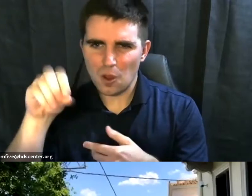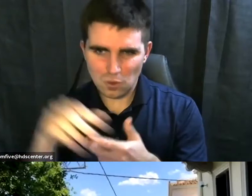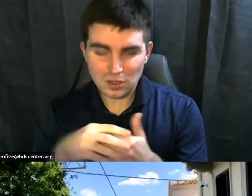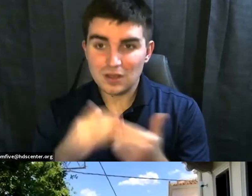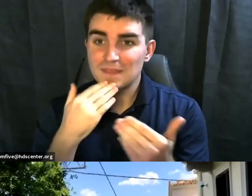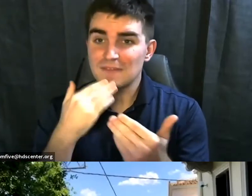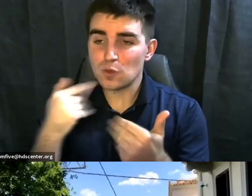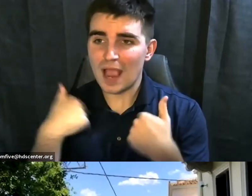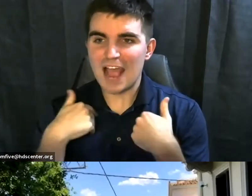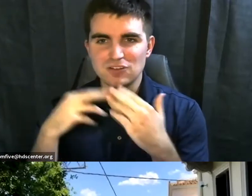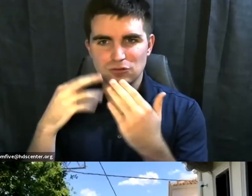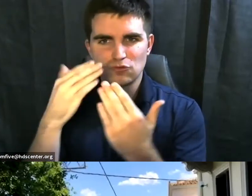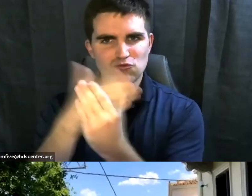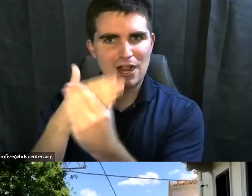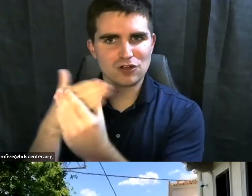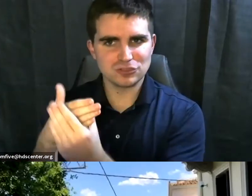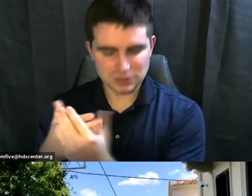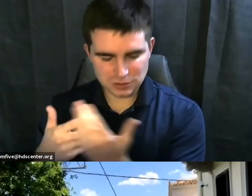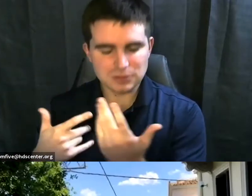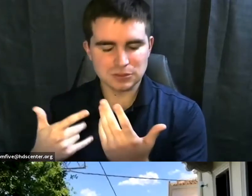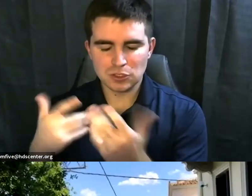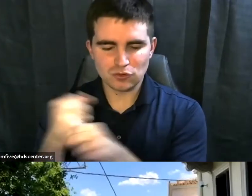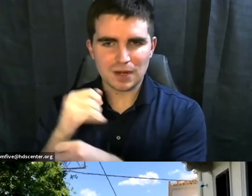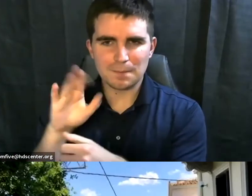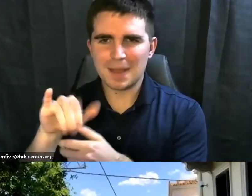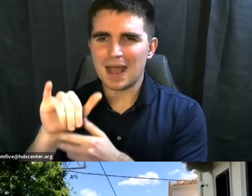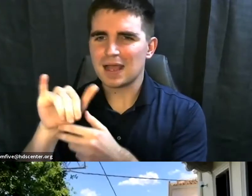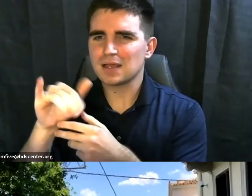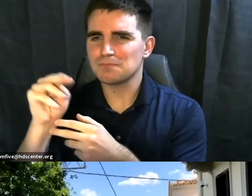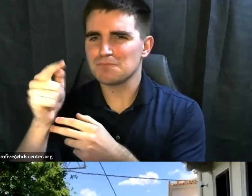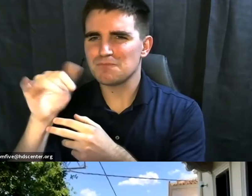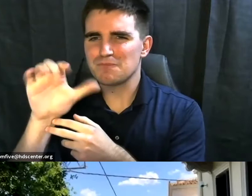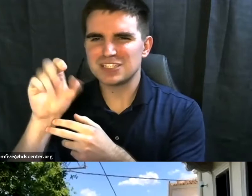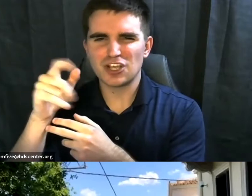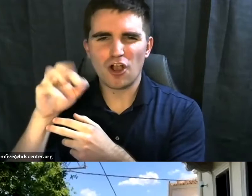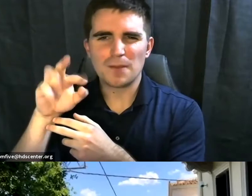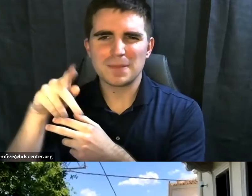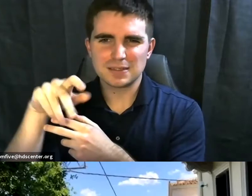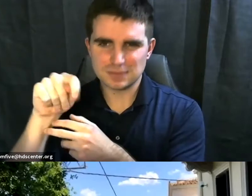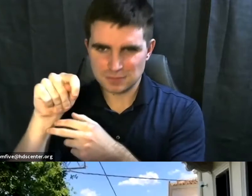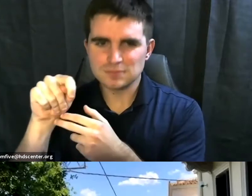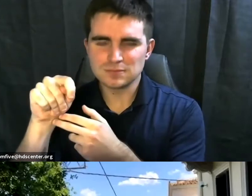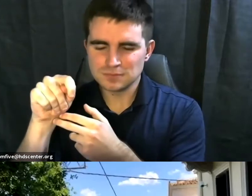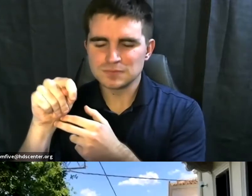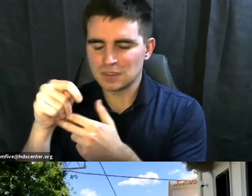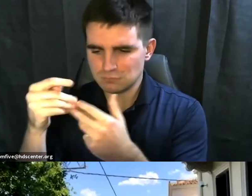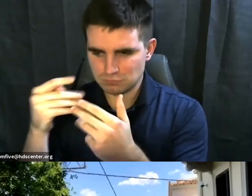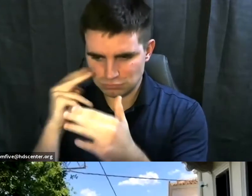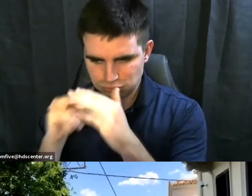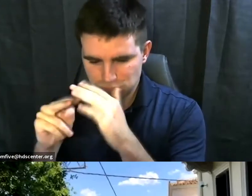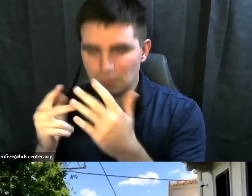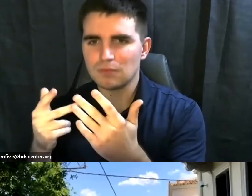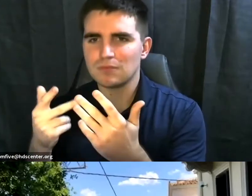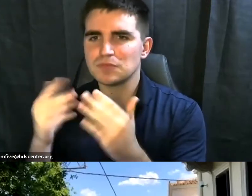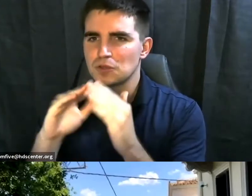the organization that created Magic Carpet, and they provide a little bit of a glimpse into this incredible community-derived